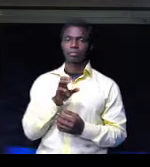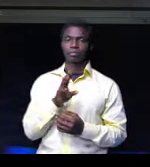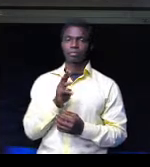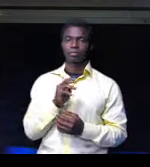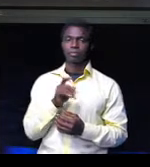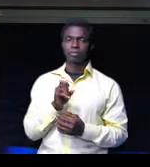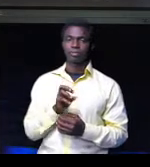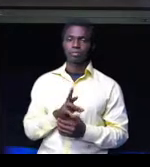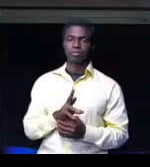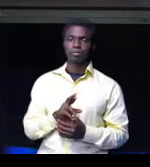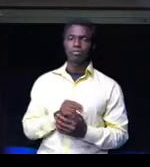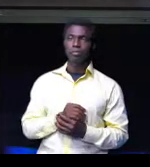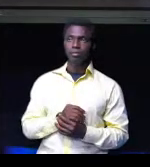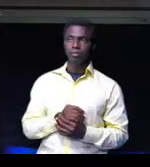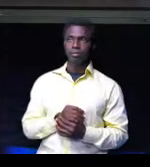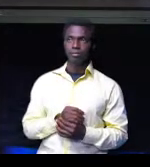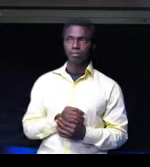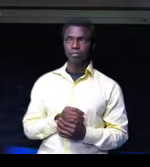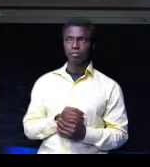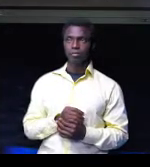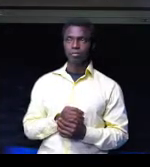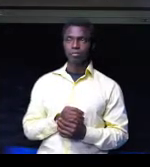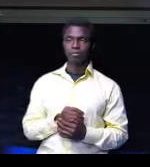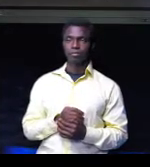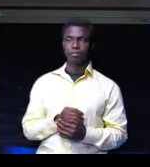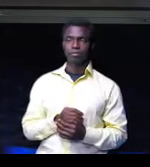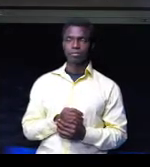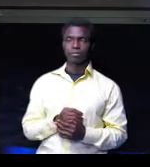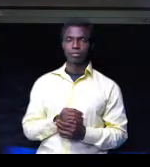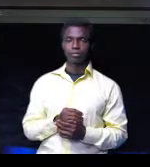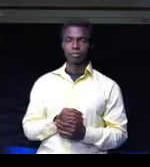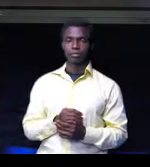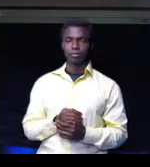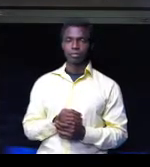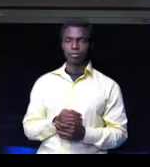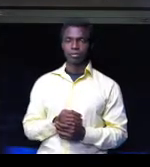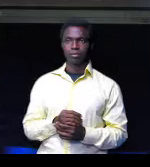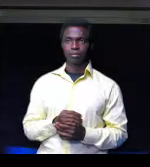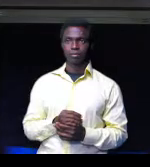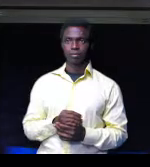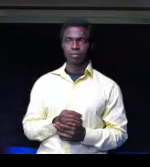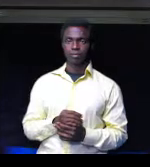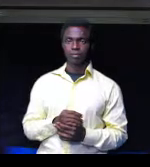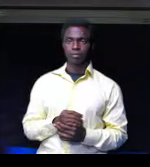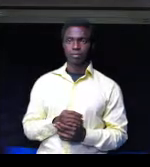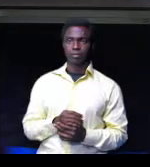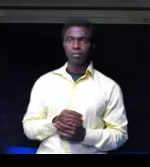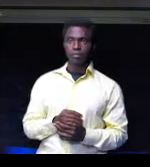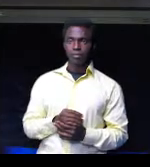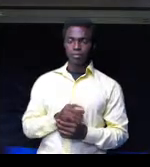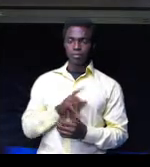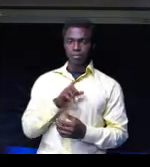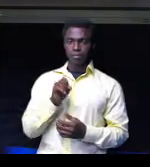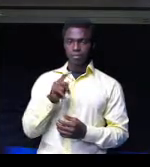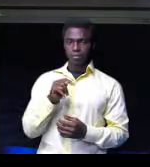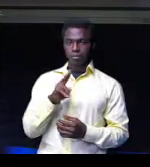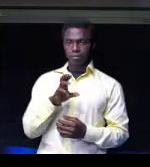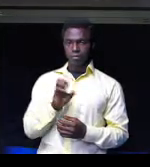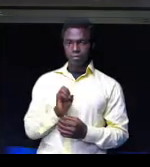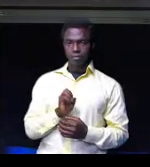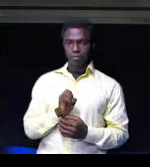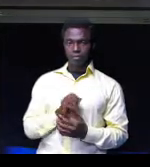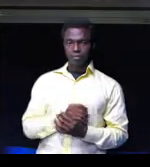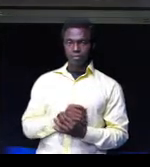C-U-C-U-M-B-E-R. Sure? Okay. Mark. You're correct.